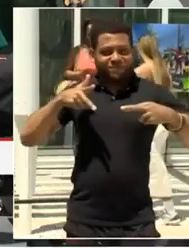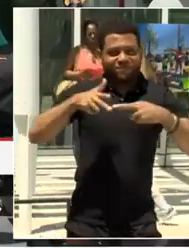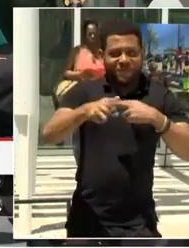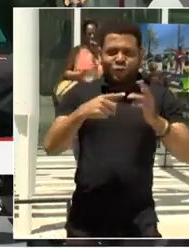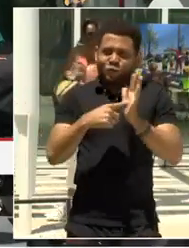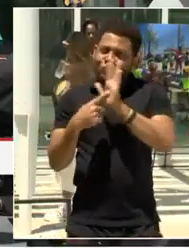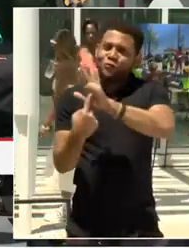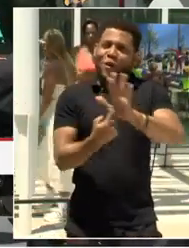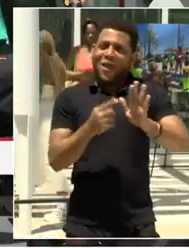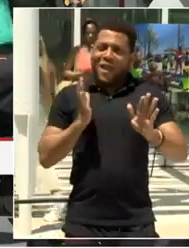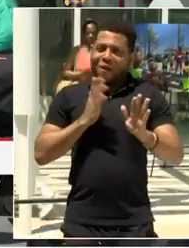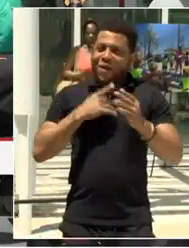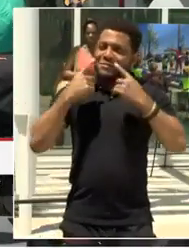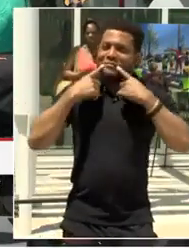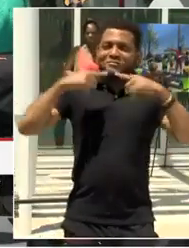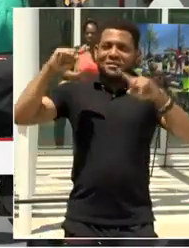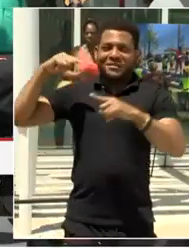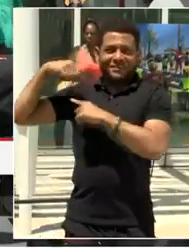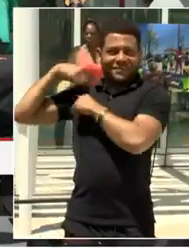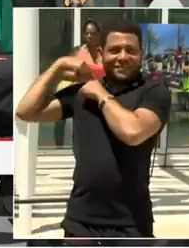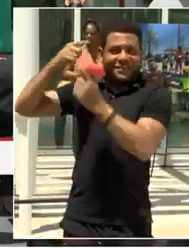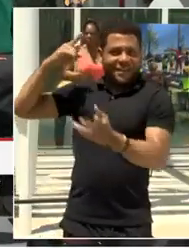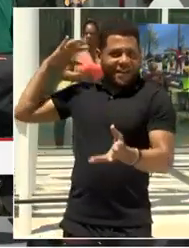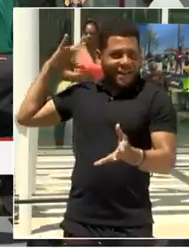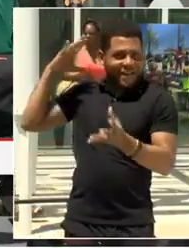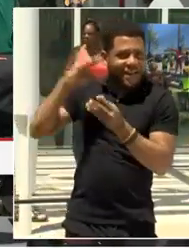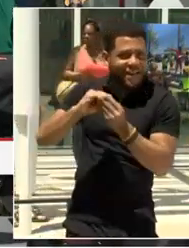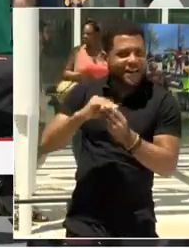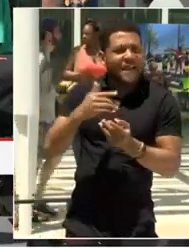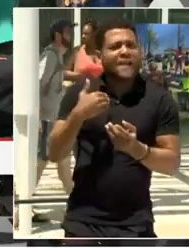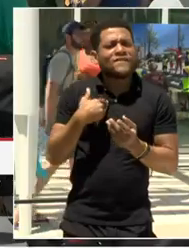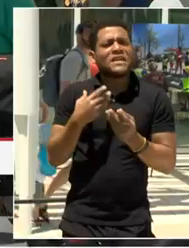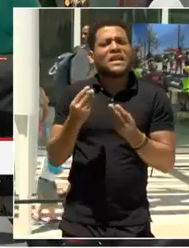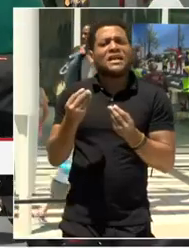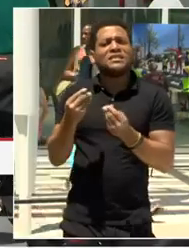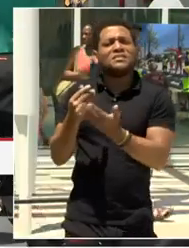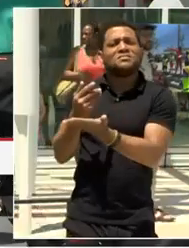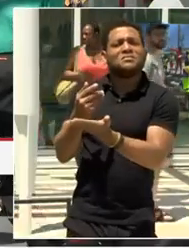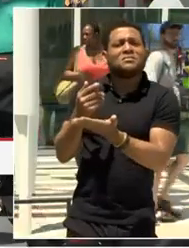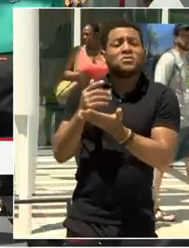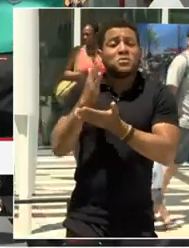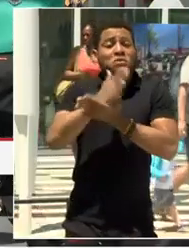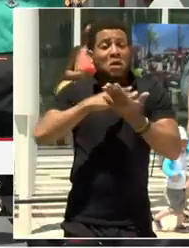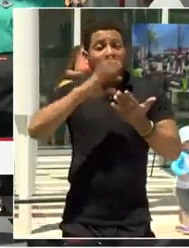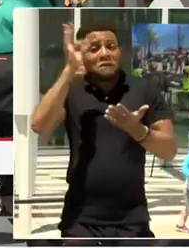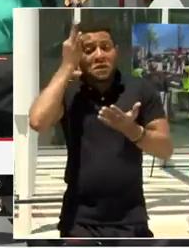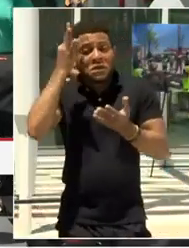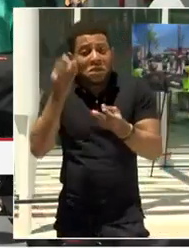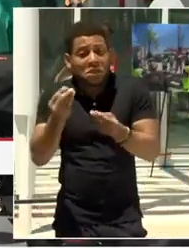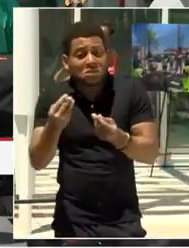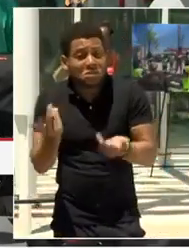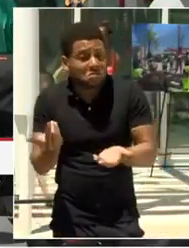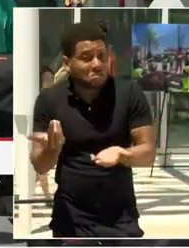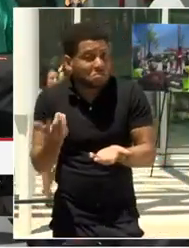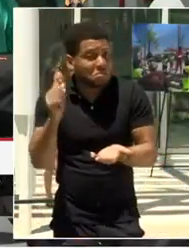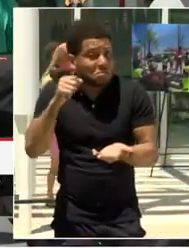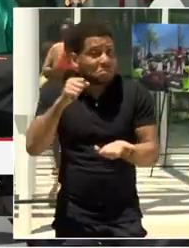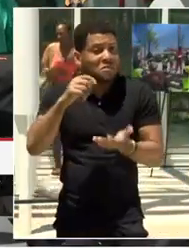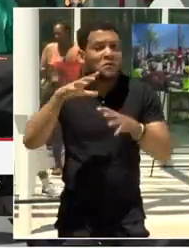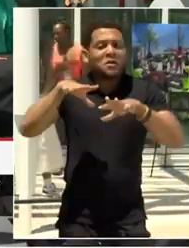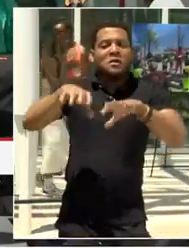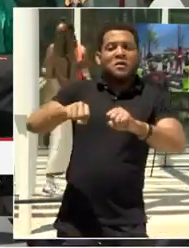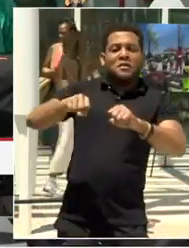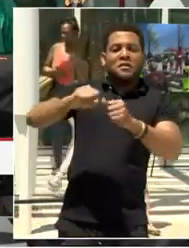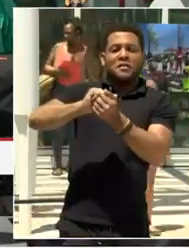decade of getting vacant land, some of it from the federal government, and transforming it for the benefit of our